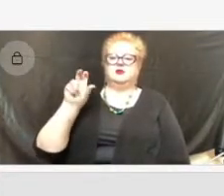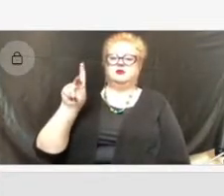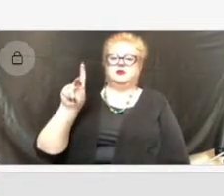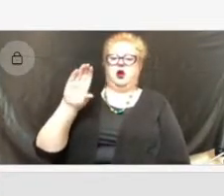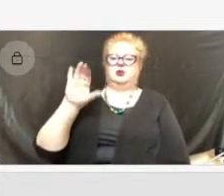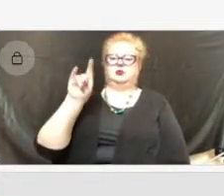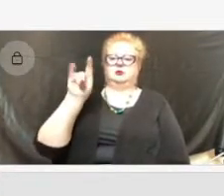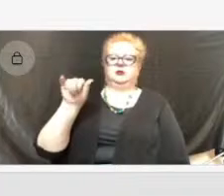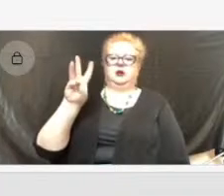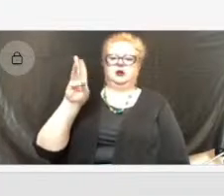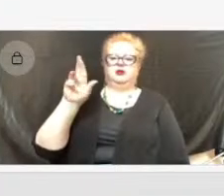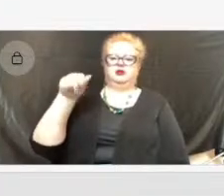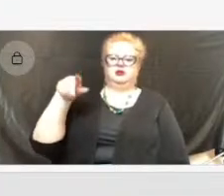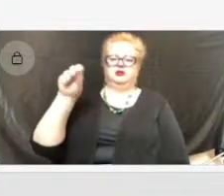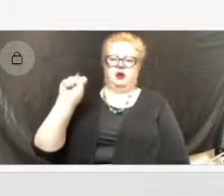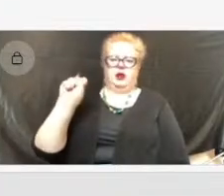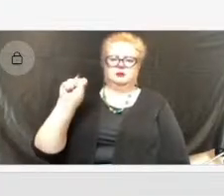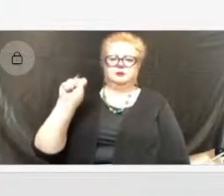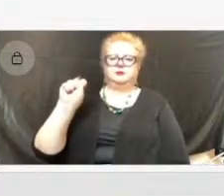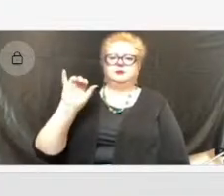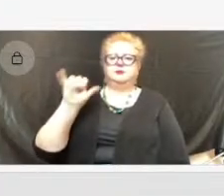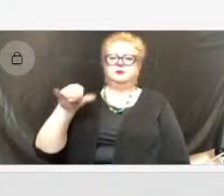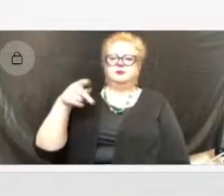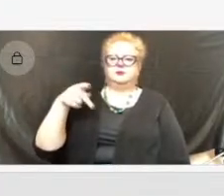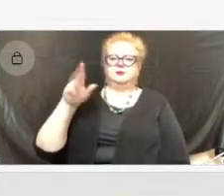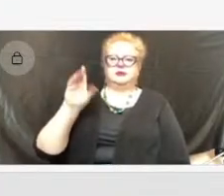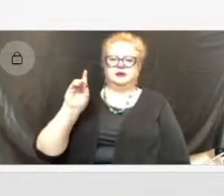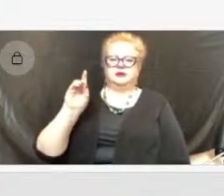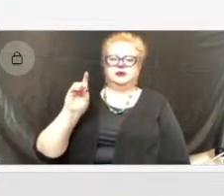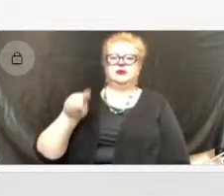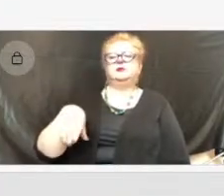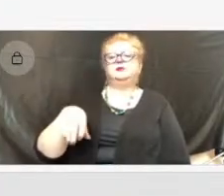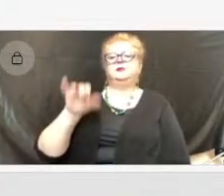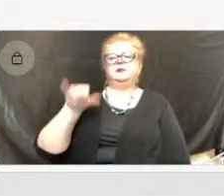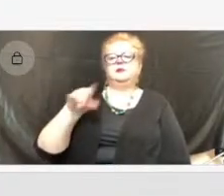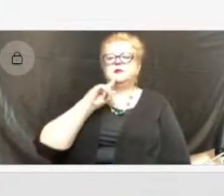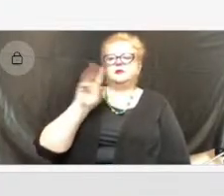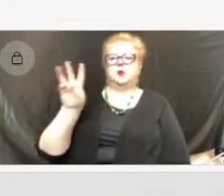Wraps, PD-C 11414 West Markham Street.